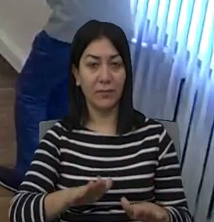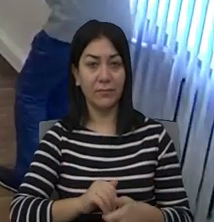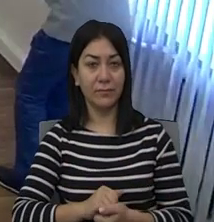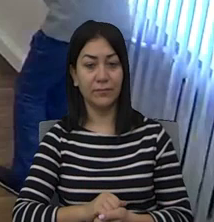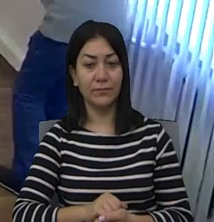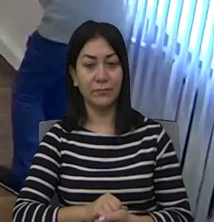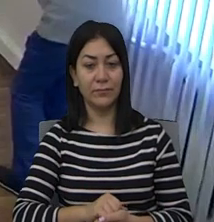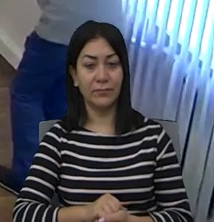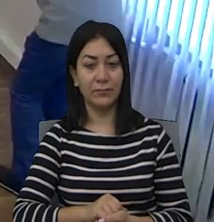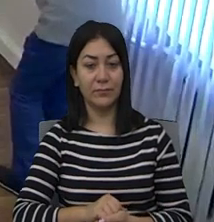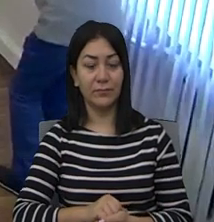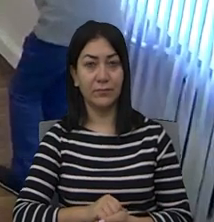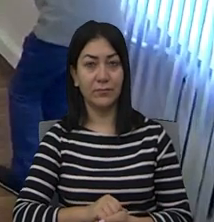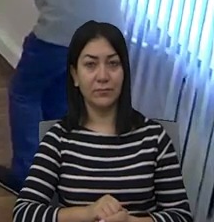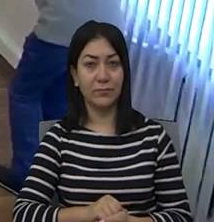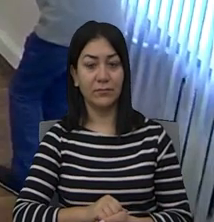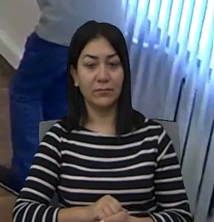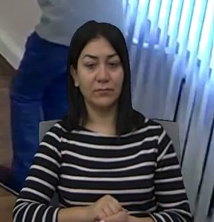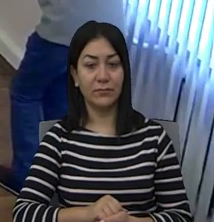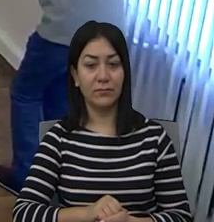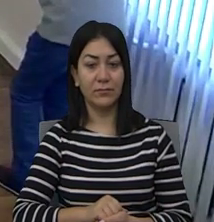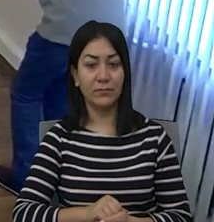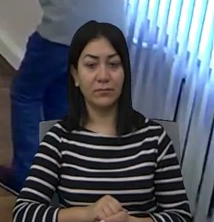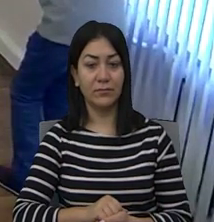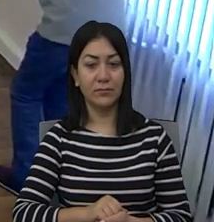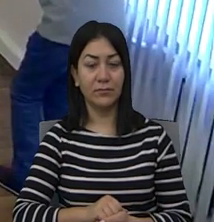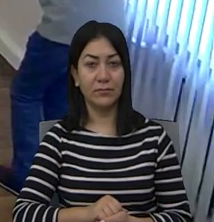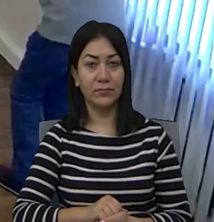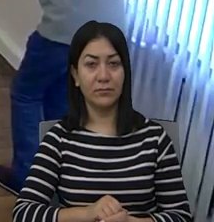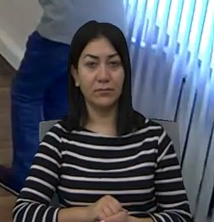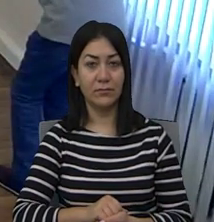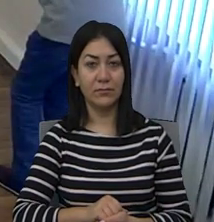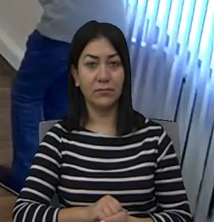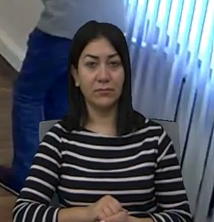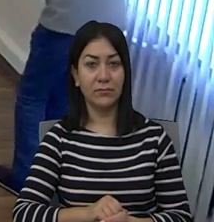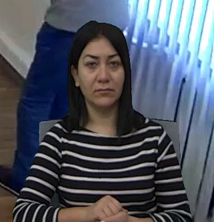Once again, I welcome His Excellency Mr. Ambassador of the UK to Armenia